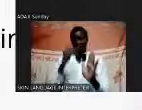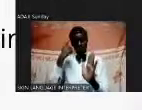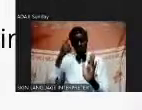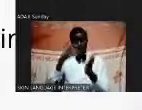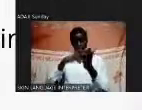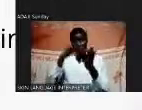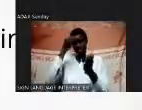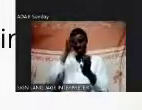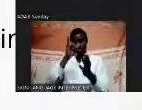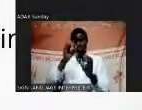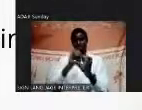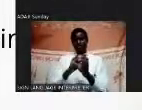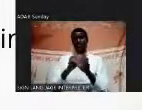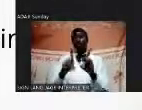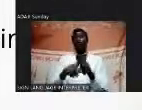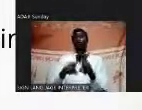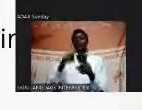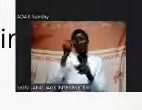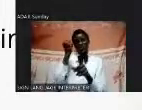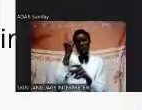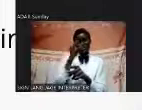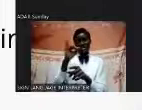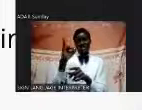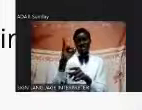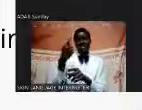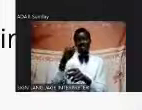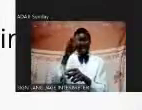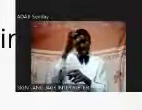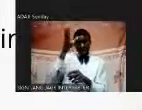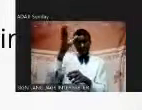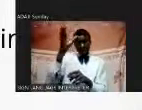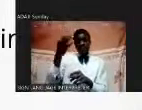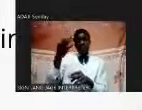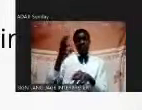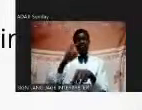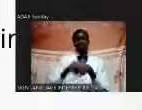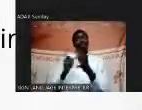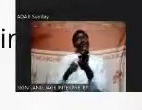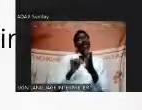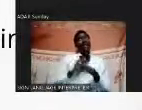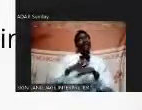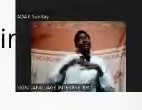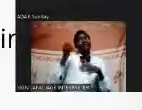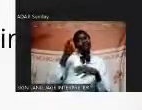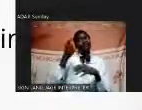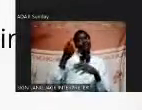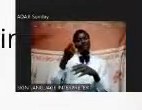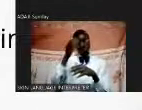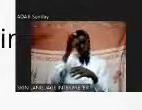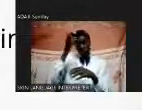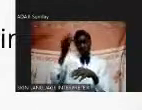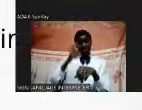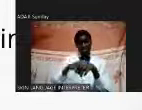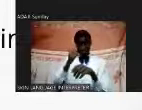the concept of time. Well, sometimes I don't understand the concept of time. I might have a learning difficulty myself